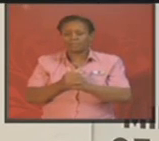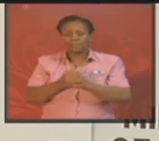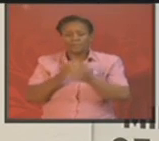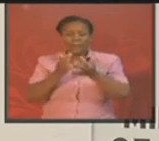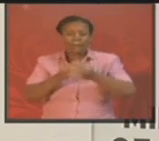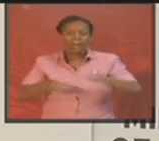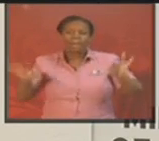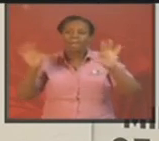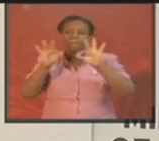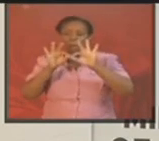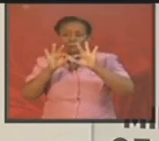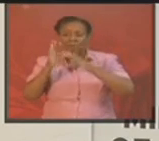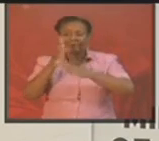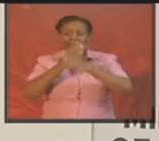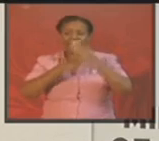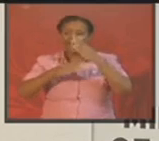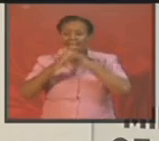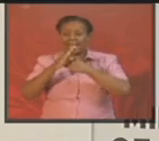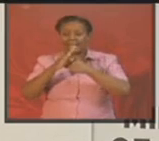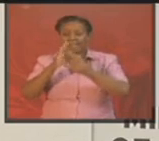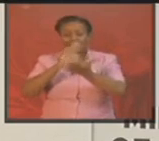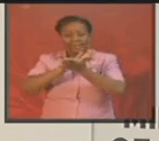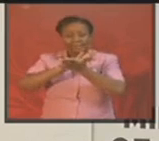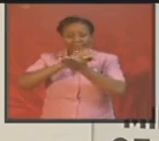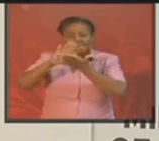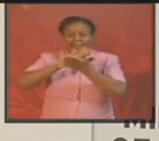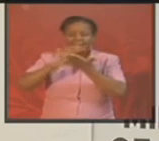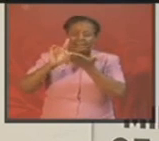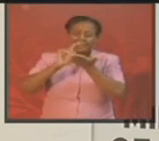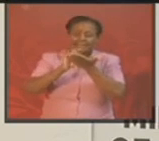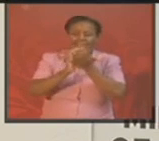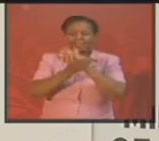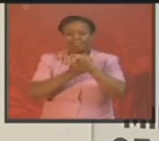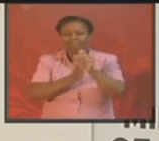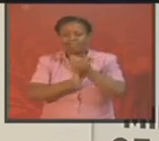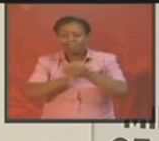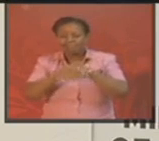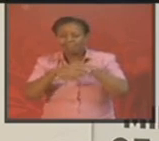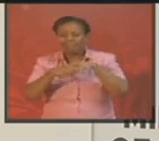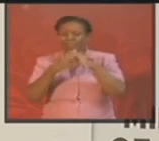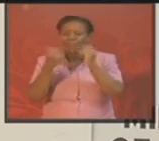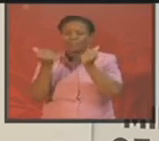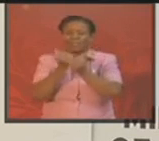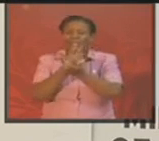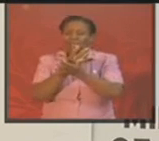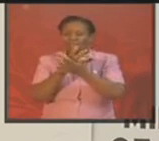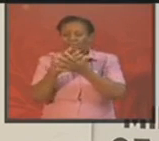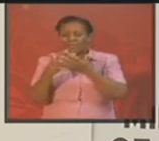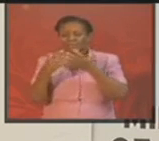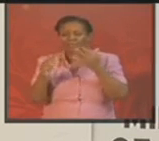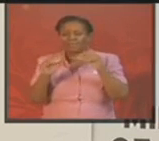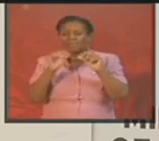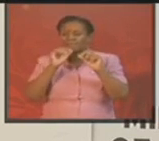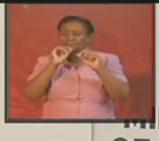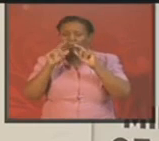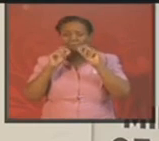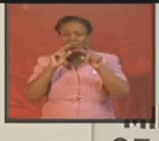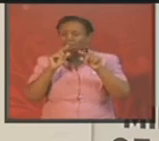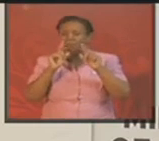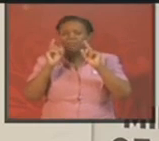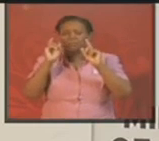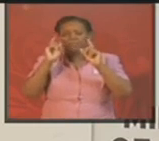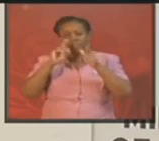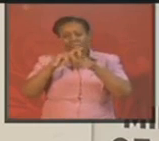hands from touching a surface with live virus in droplets and then taking that hand and touching your face or your mucous